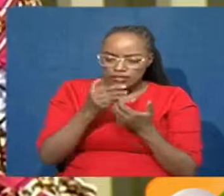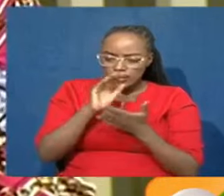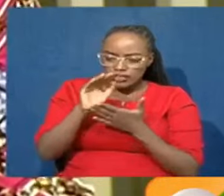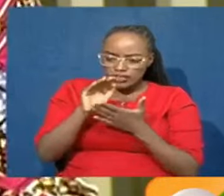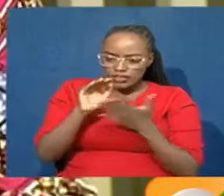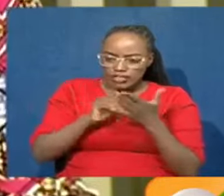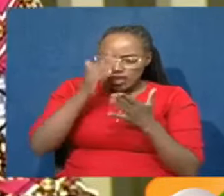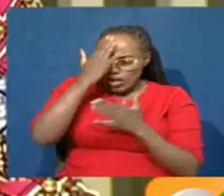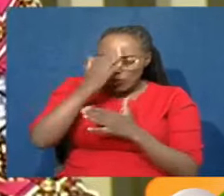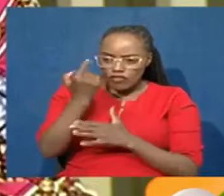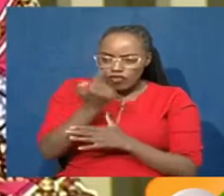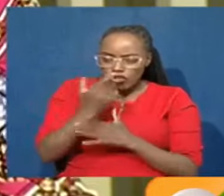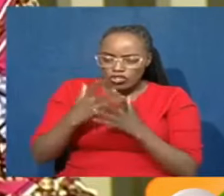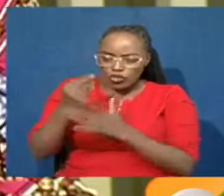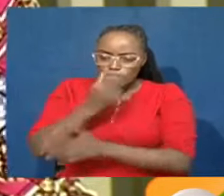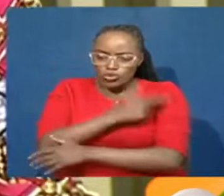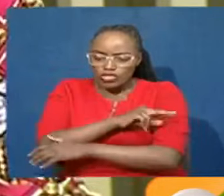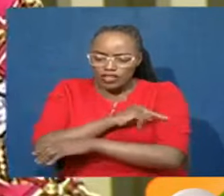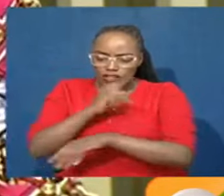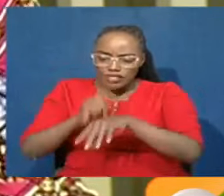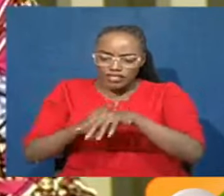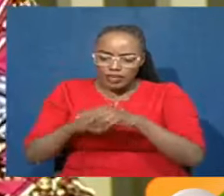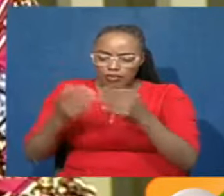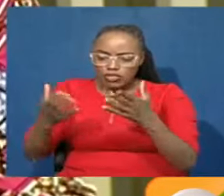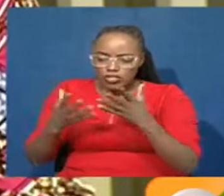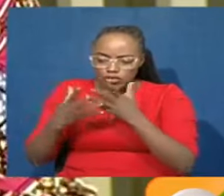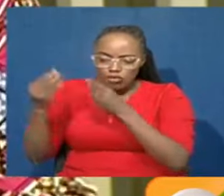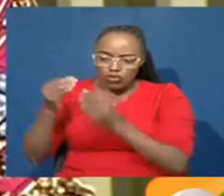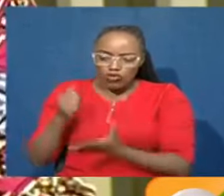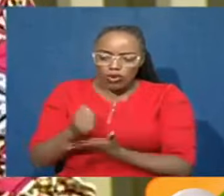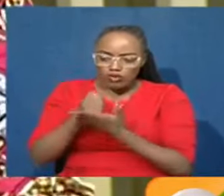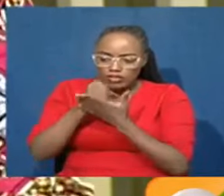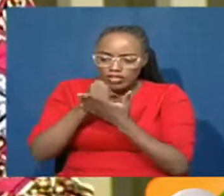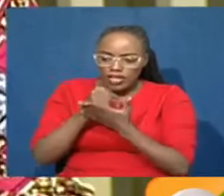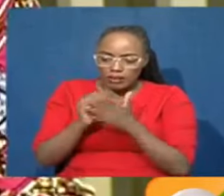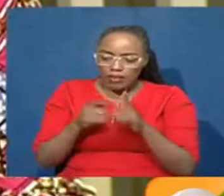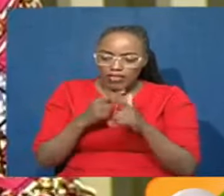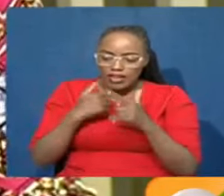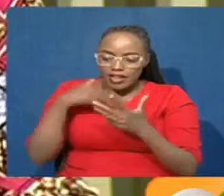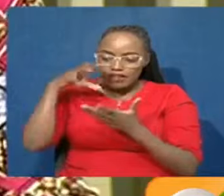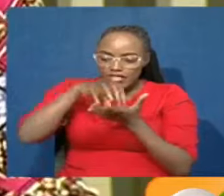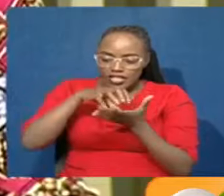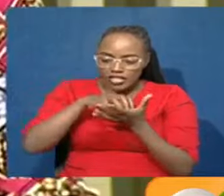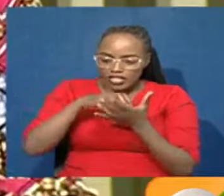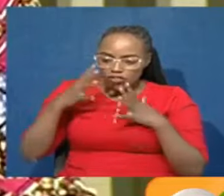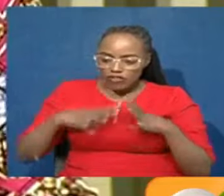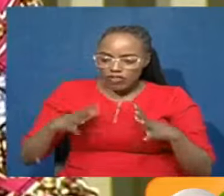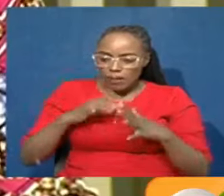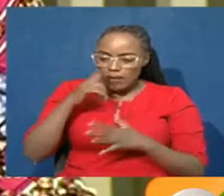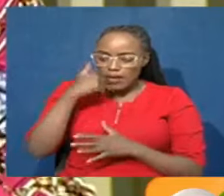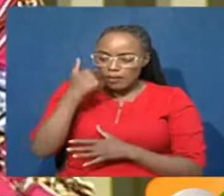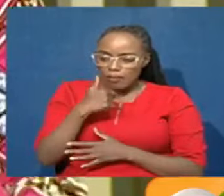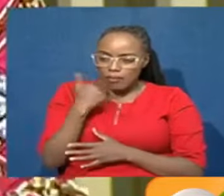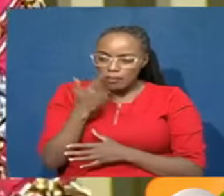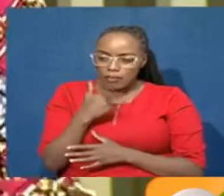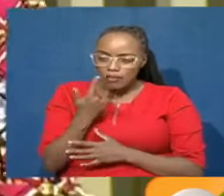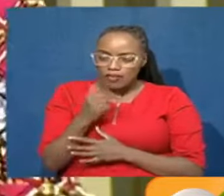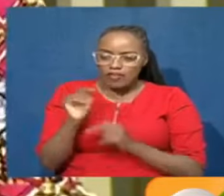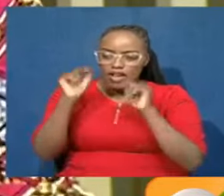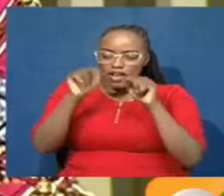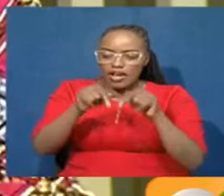that you should only go to the hospital when you need assistance. However, we've had cases of people who are coming